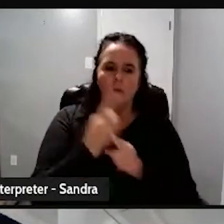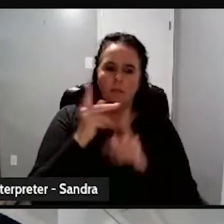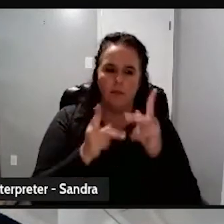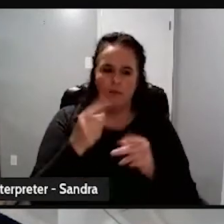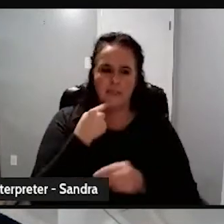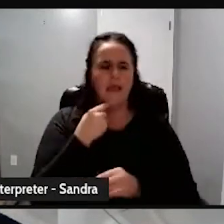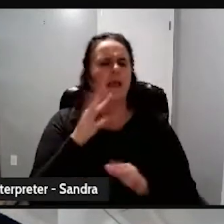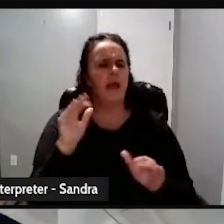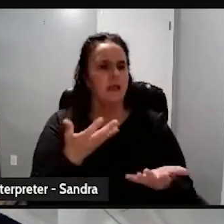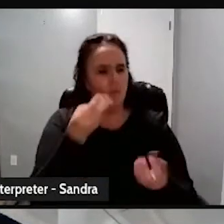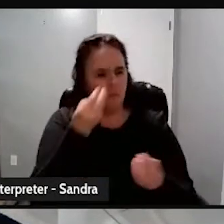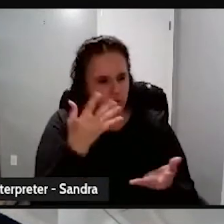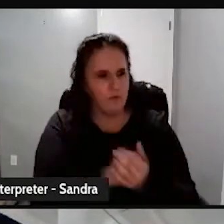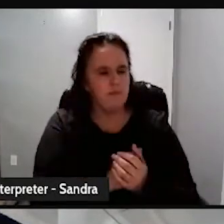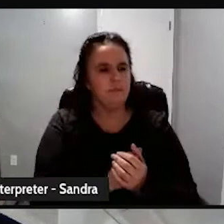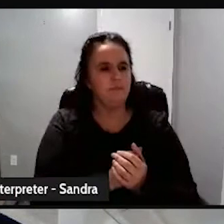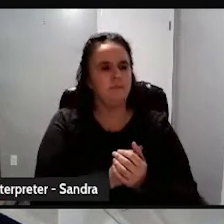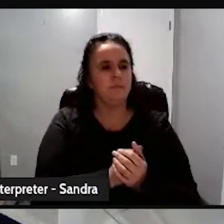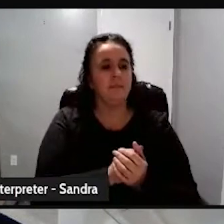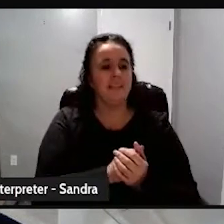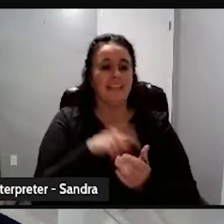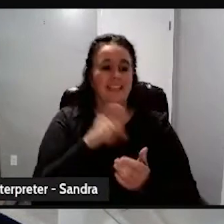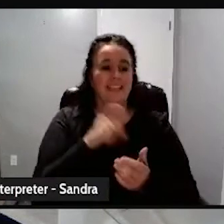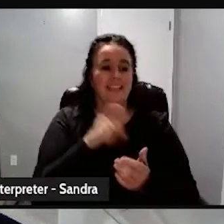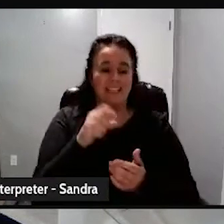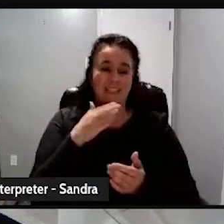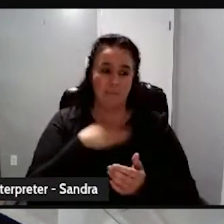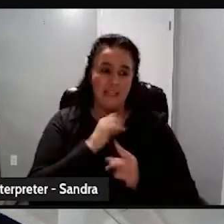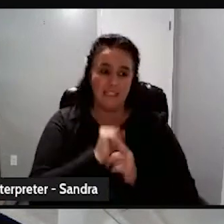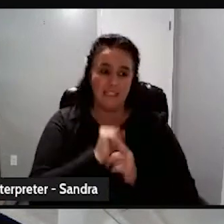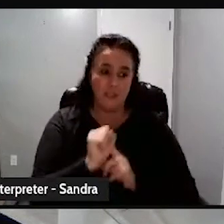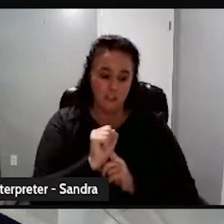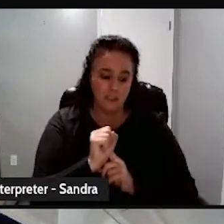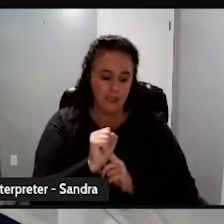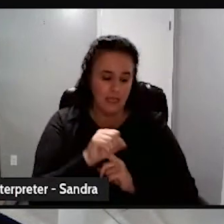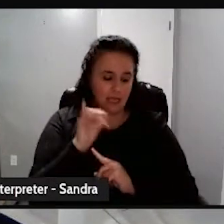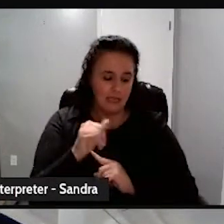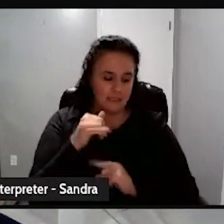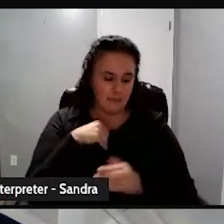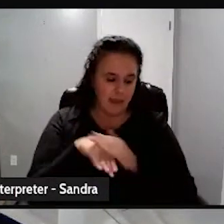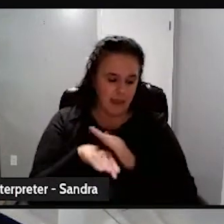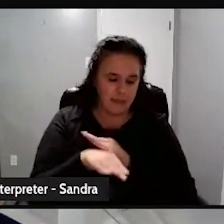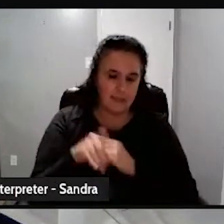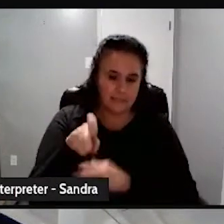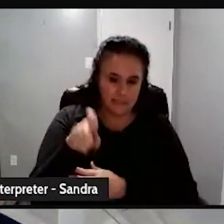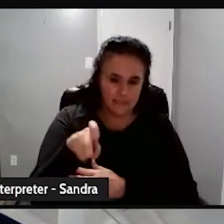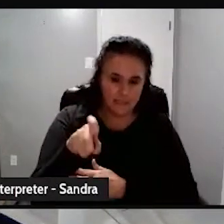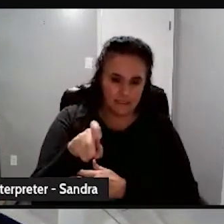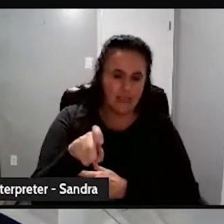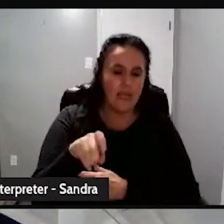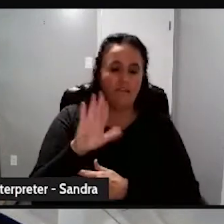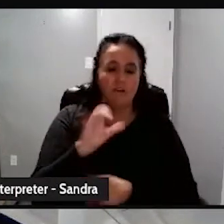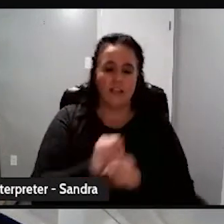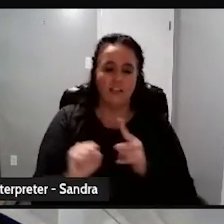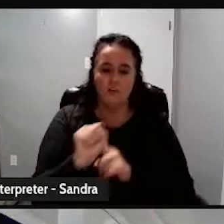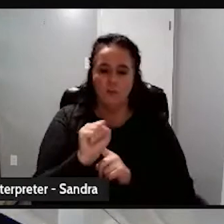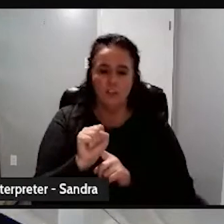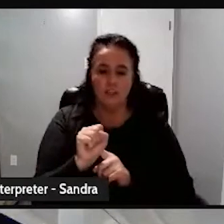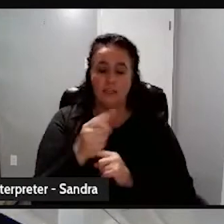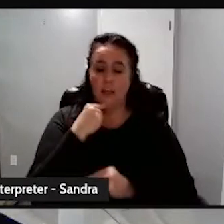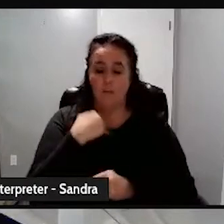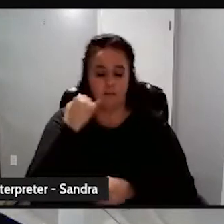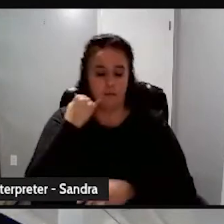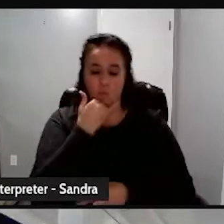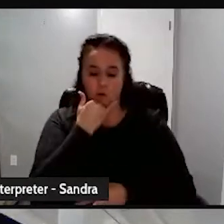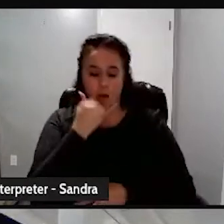you know, this is my deal. These are my access needs. And for those situations, correct me if I'm wrong, I